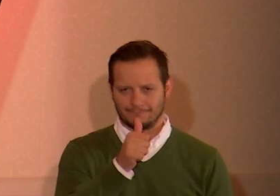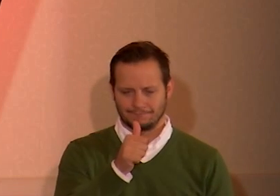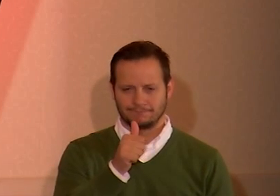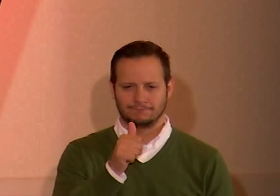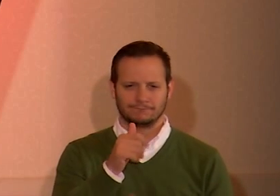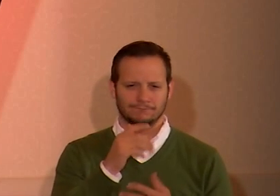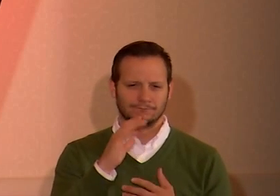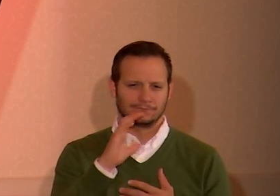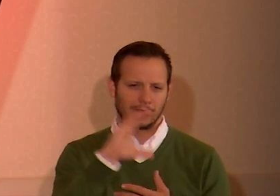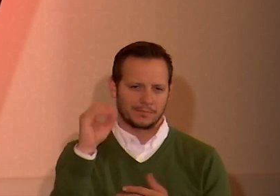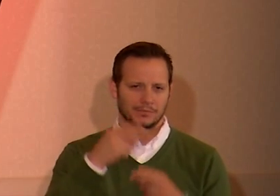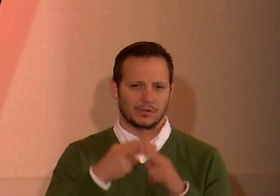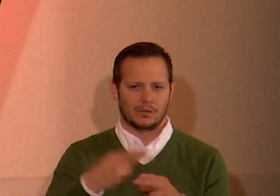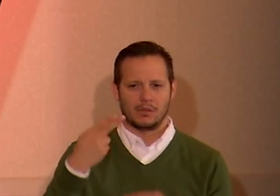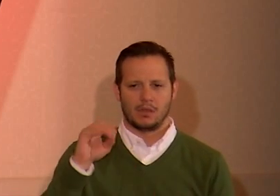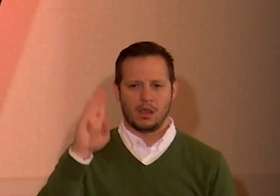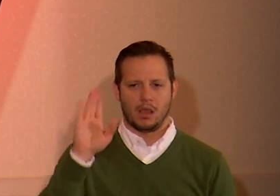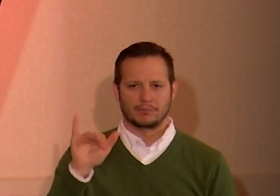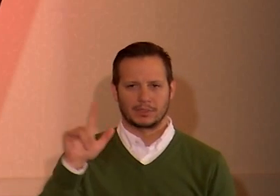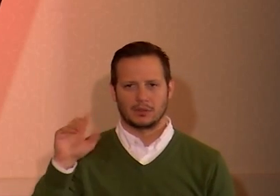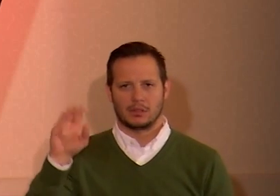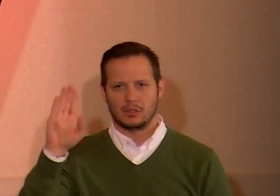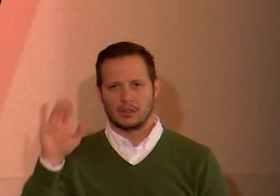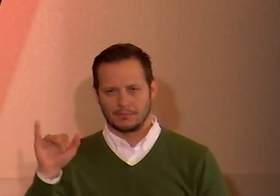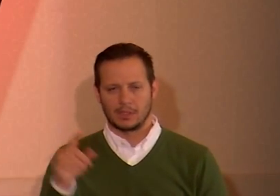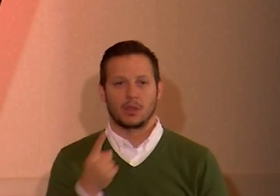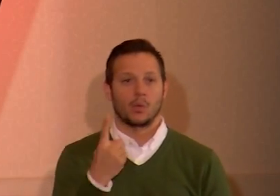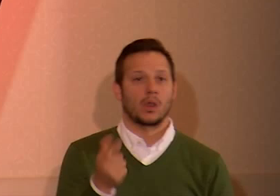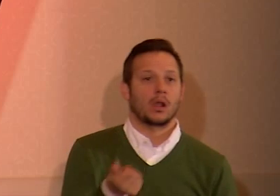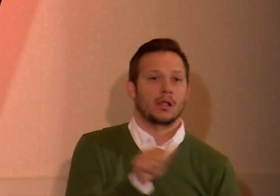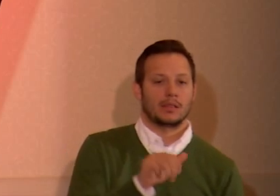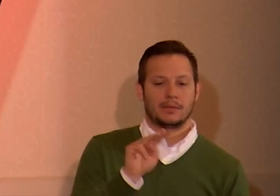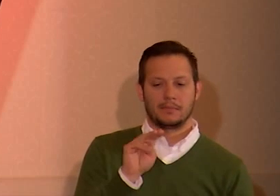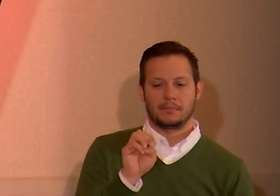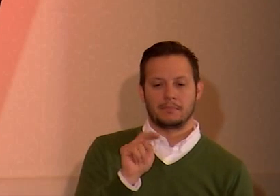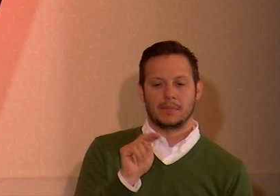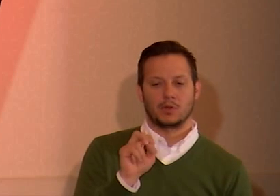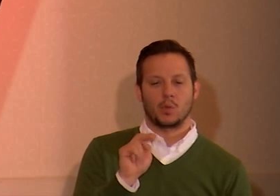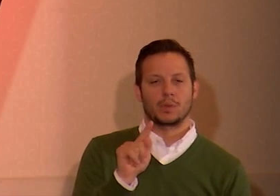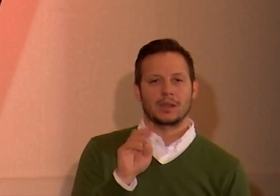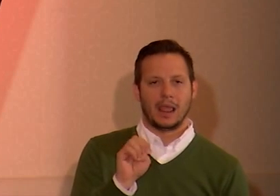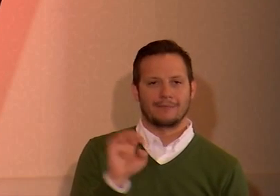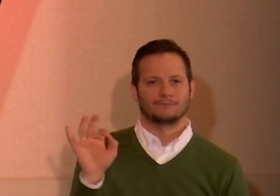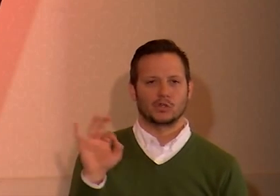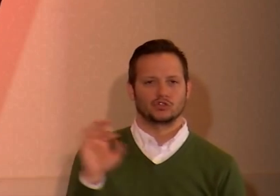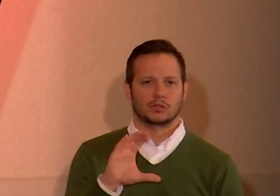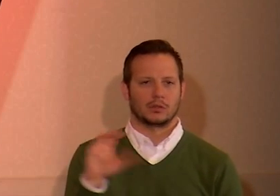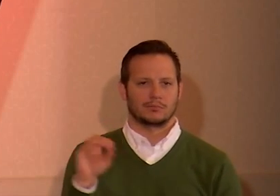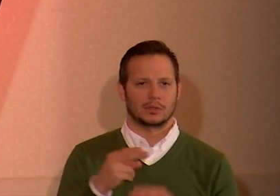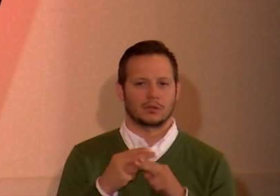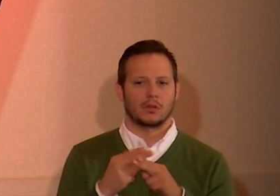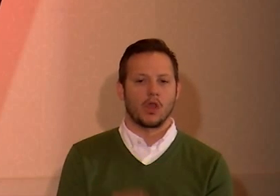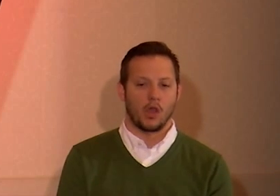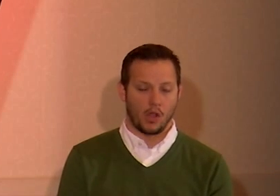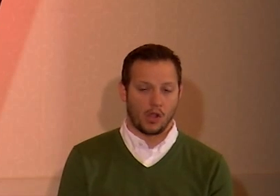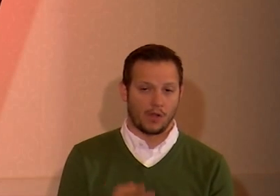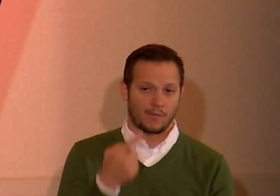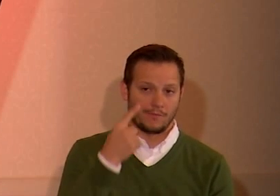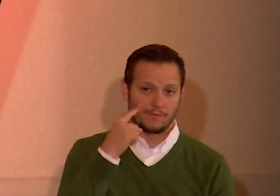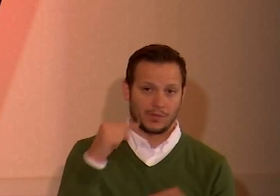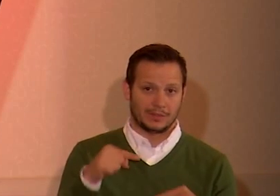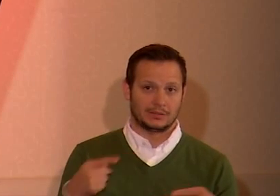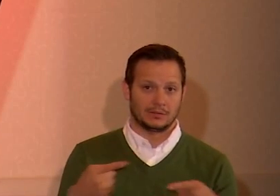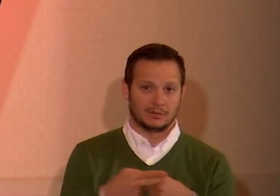Hobby Lobby. The other is a Mennonite-owned furniture company called, appropriately for this